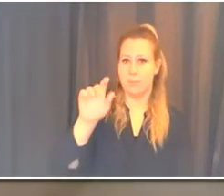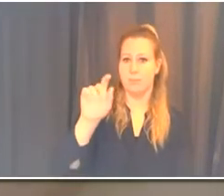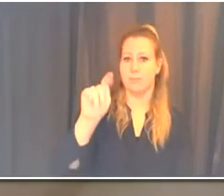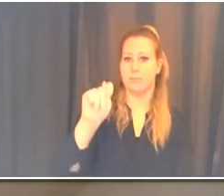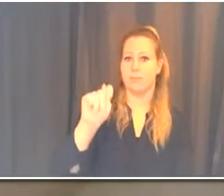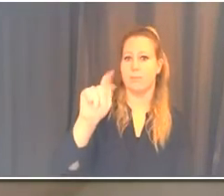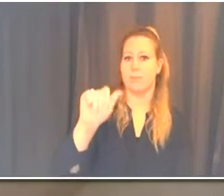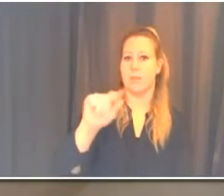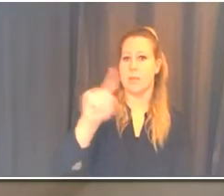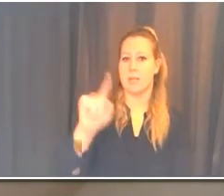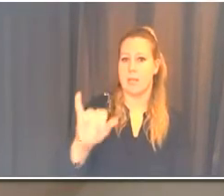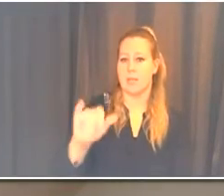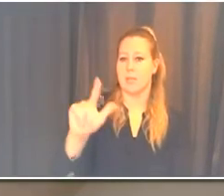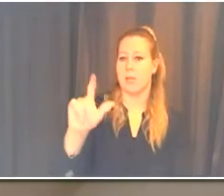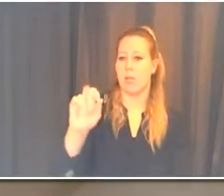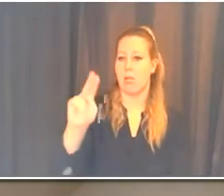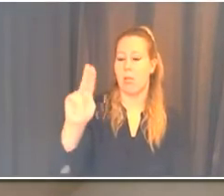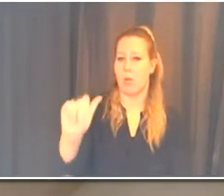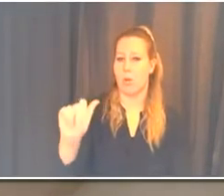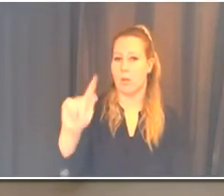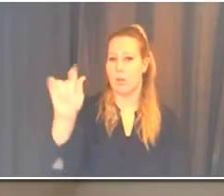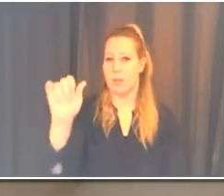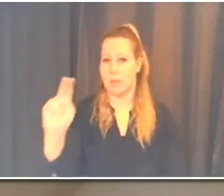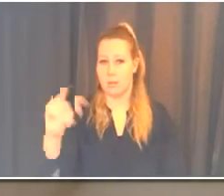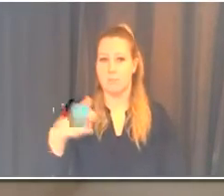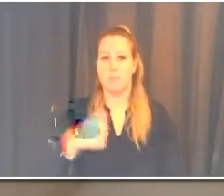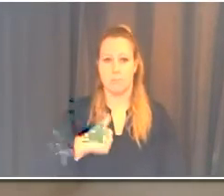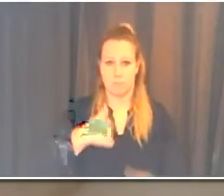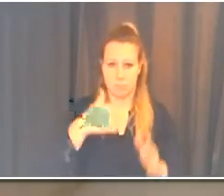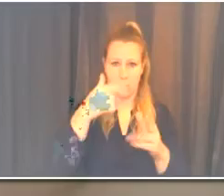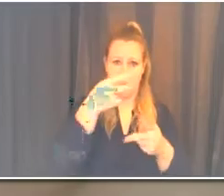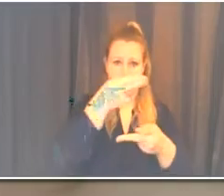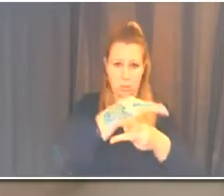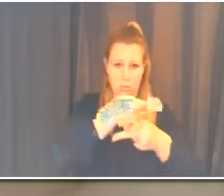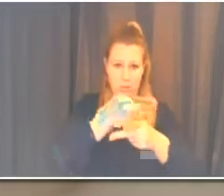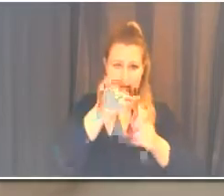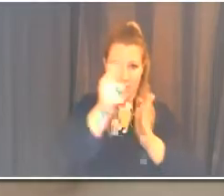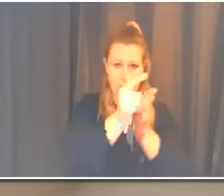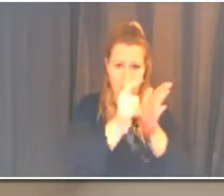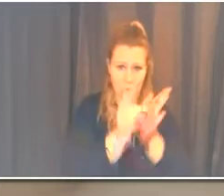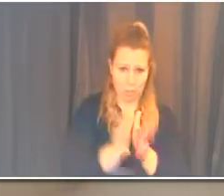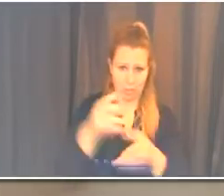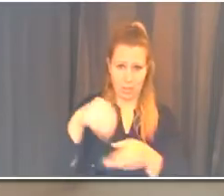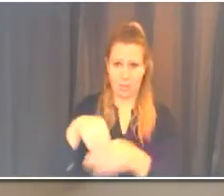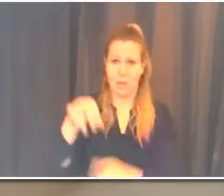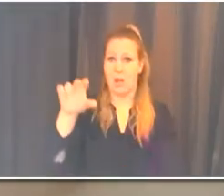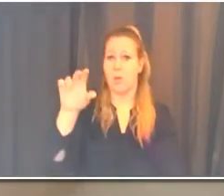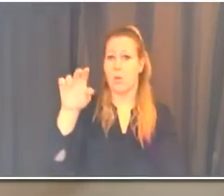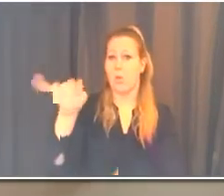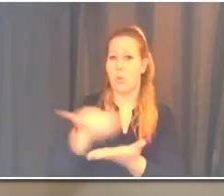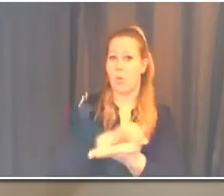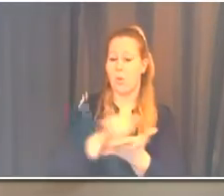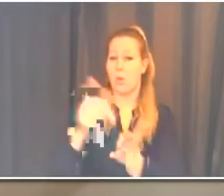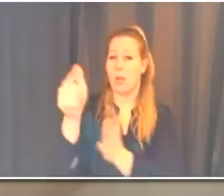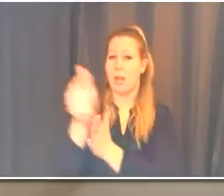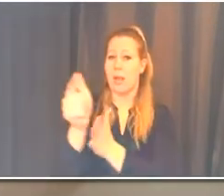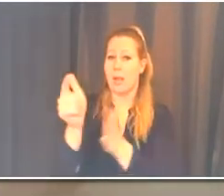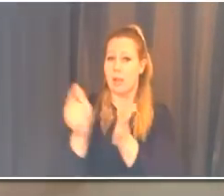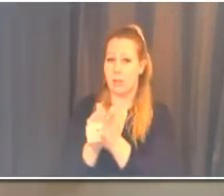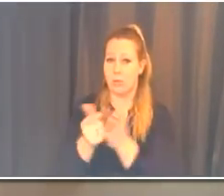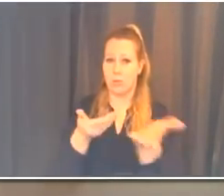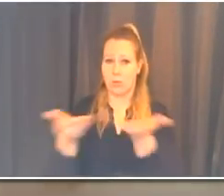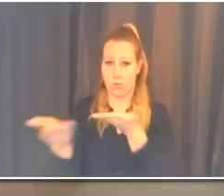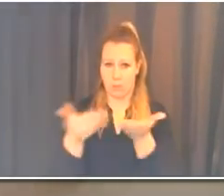Bengali and erdu and provides free comprehensive and culturally competent family matrimonial app pellet and immigration